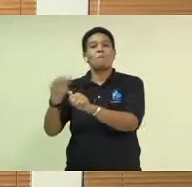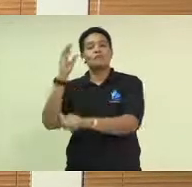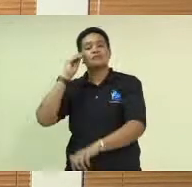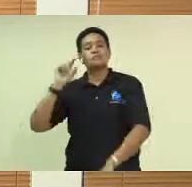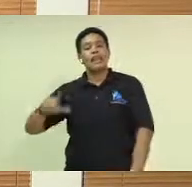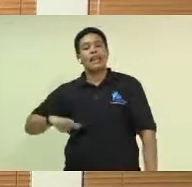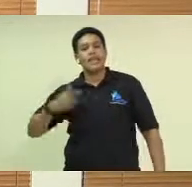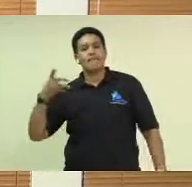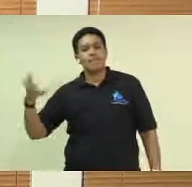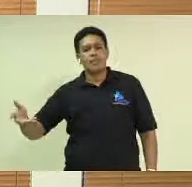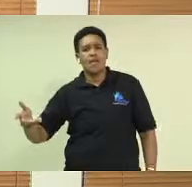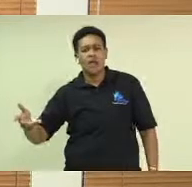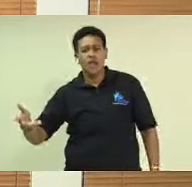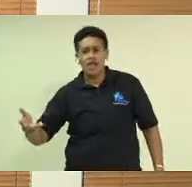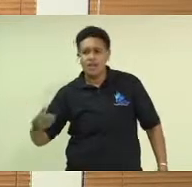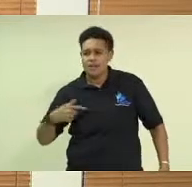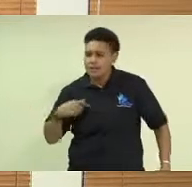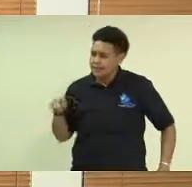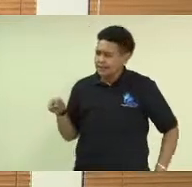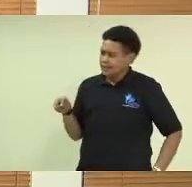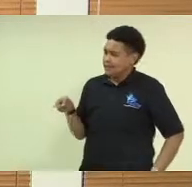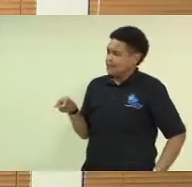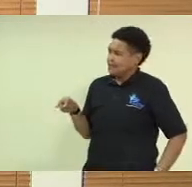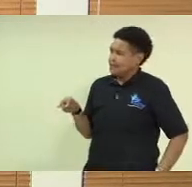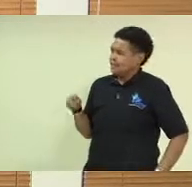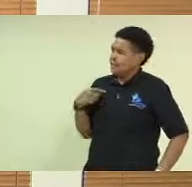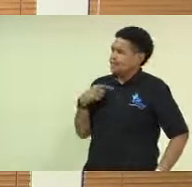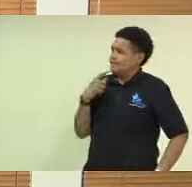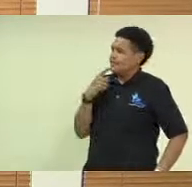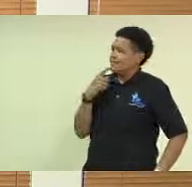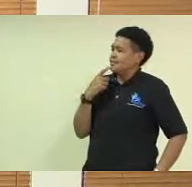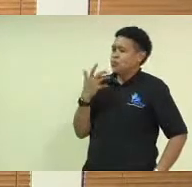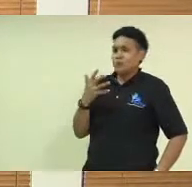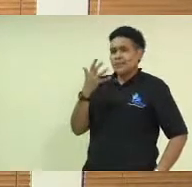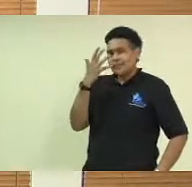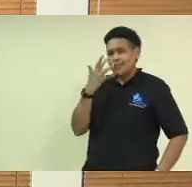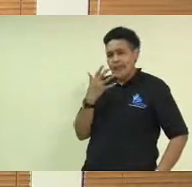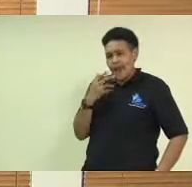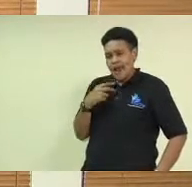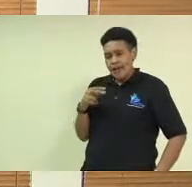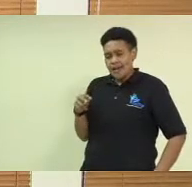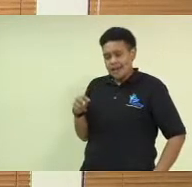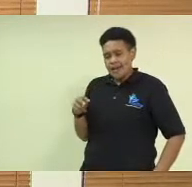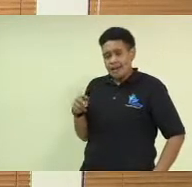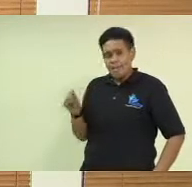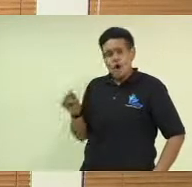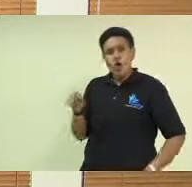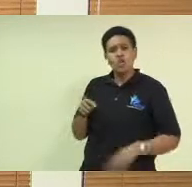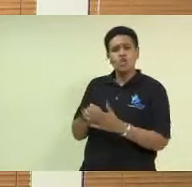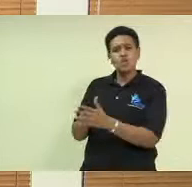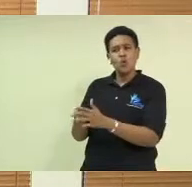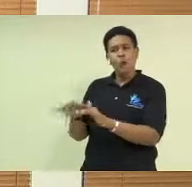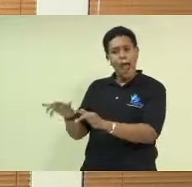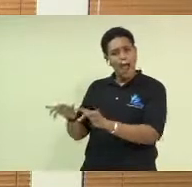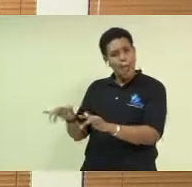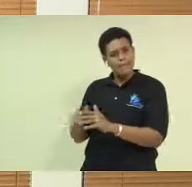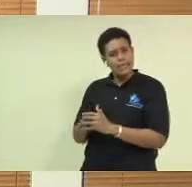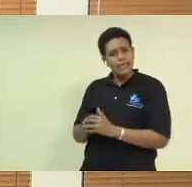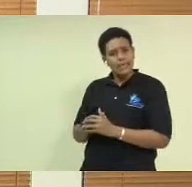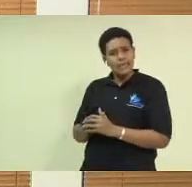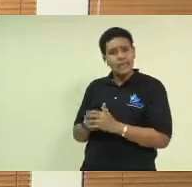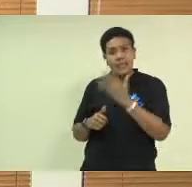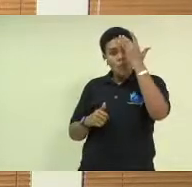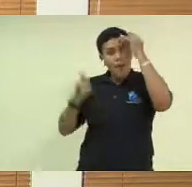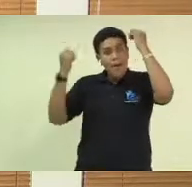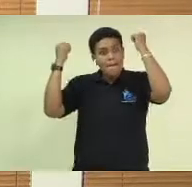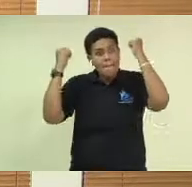very sad for those individuals, and we must show empathy because